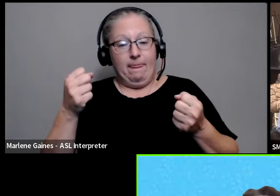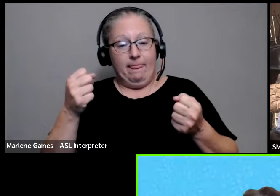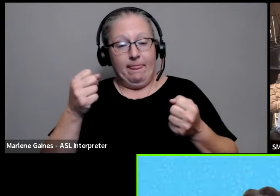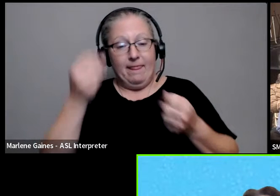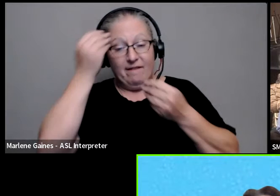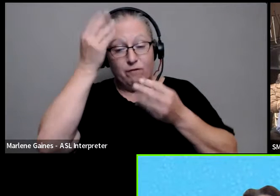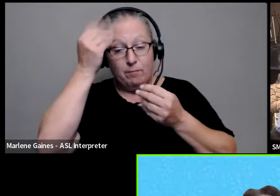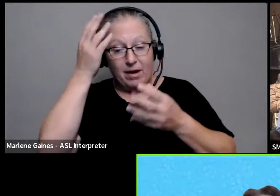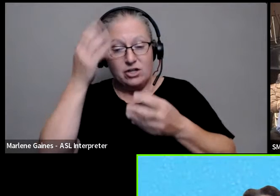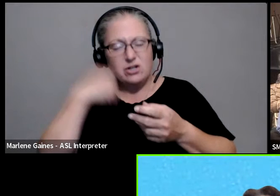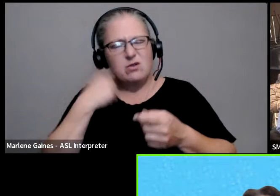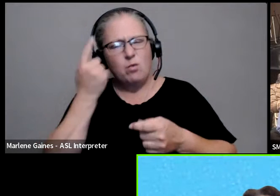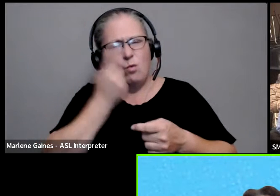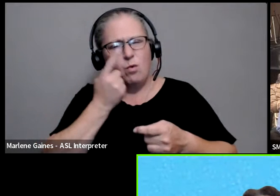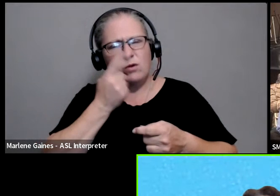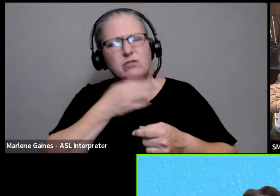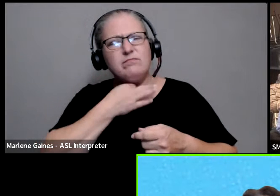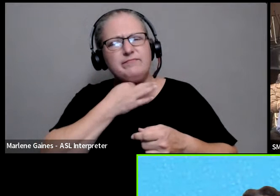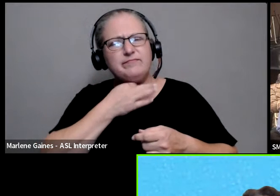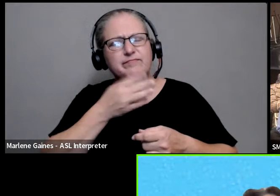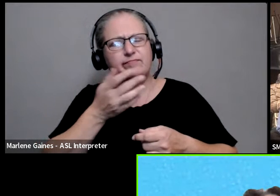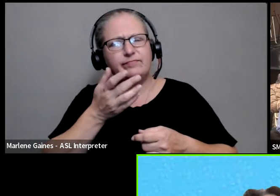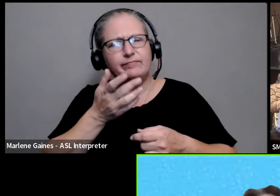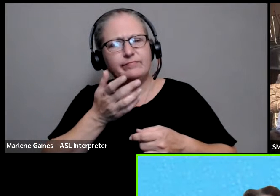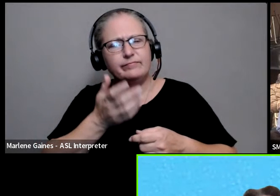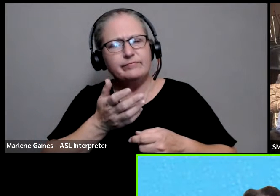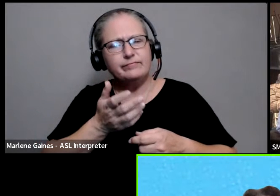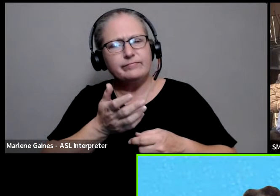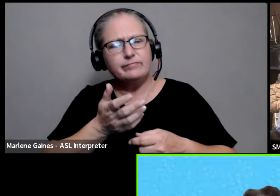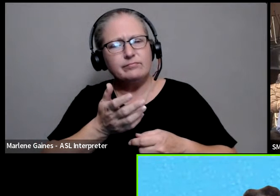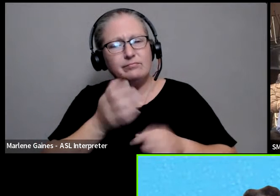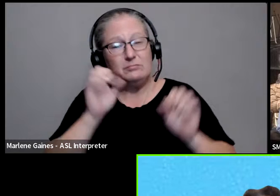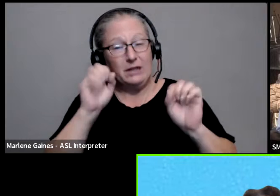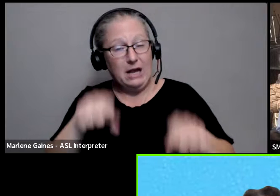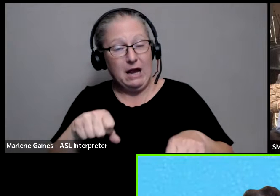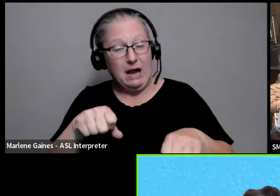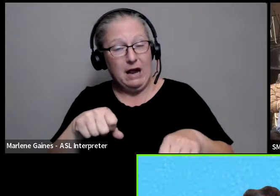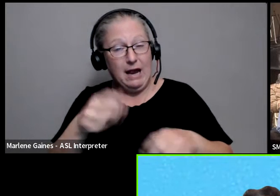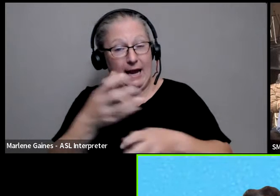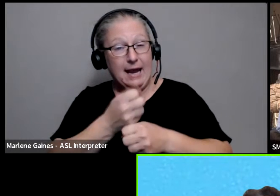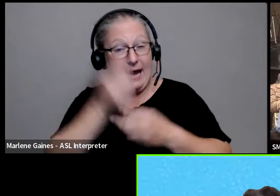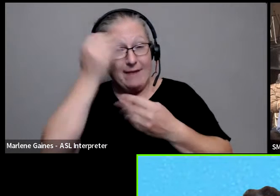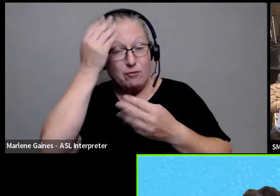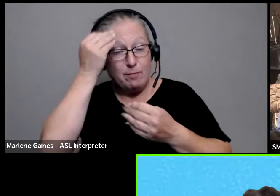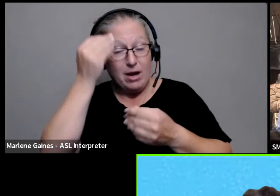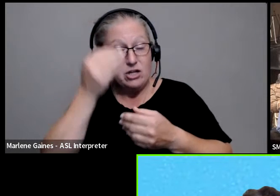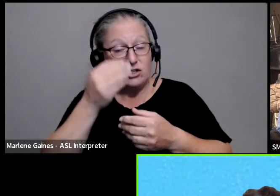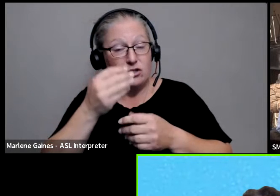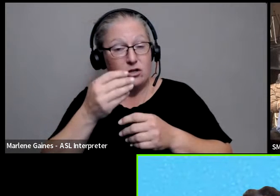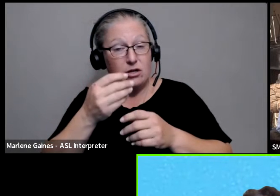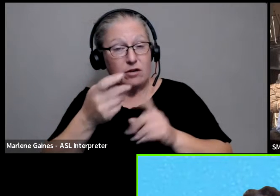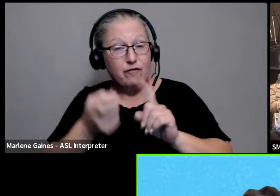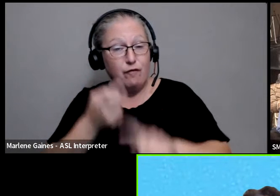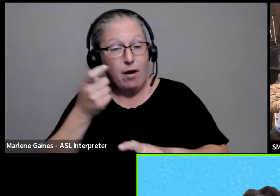data. I wonder if we could maybe even get some information off of some of the mental